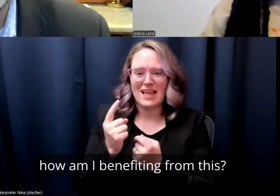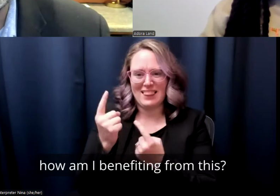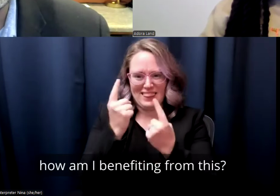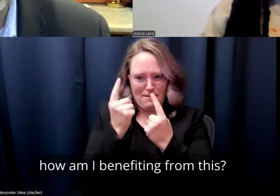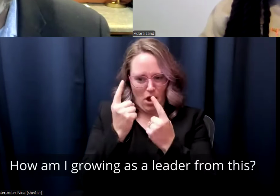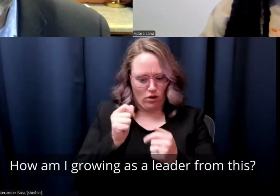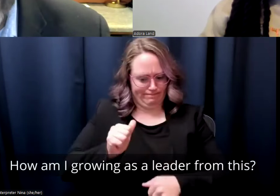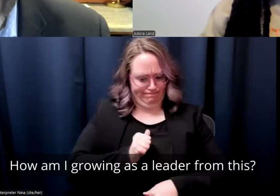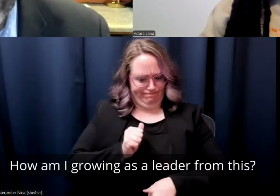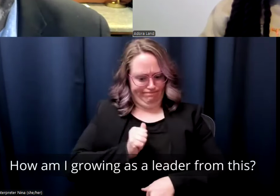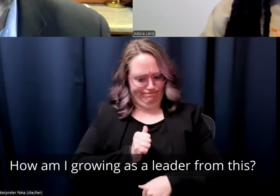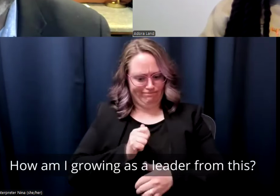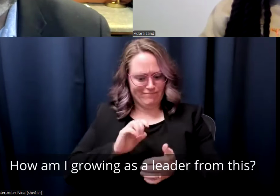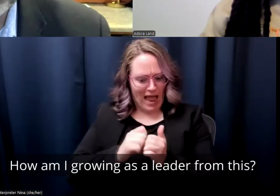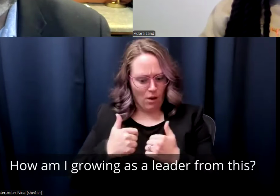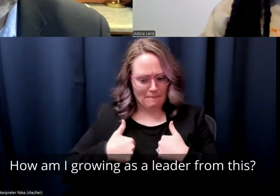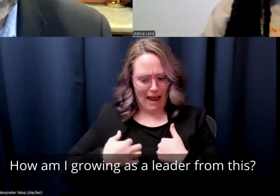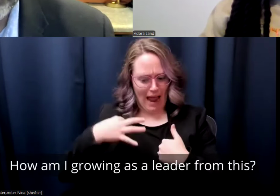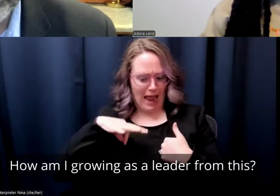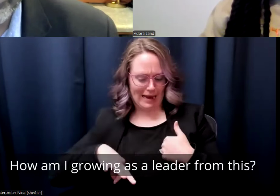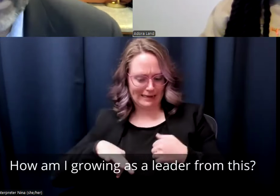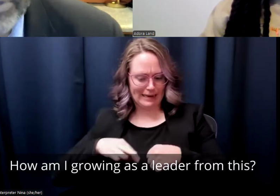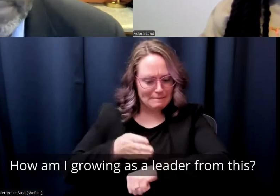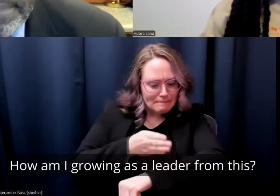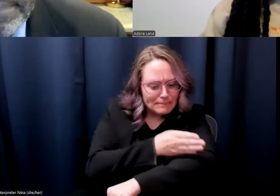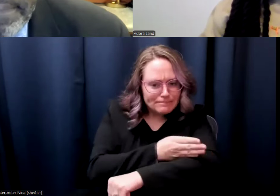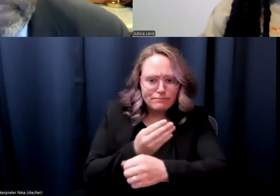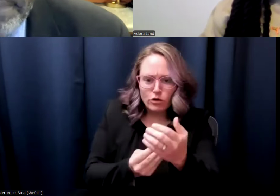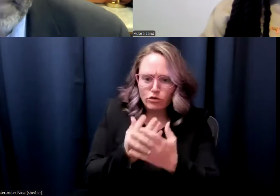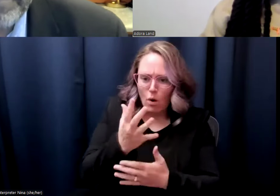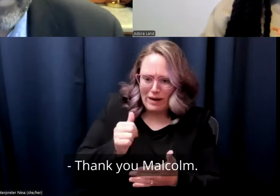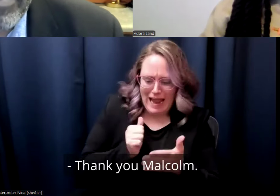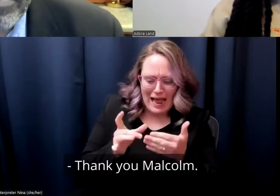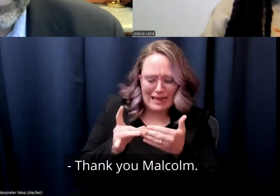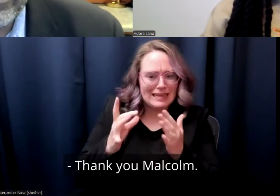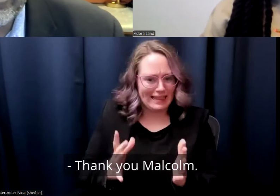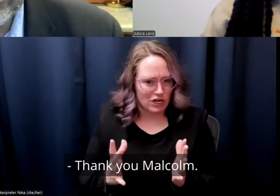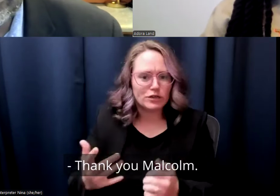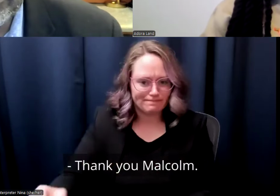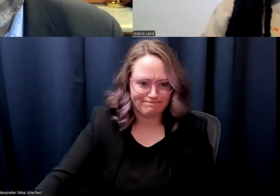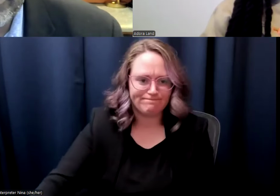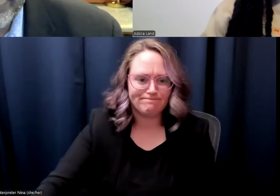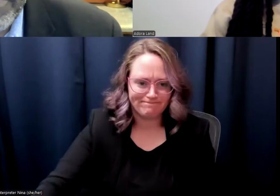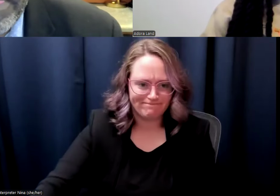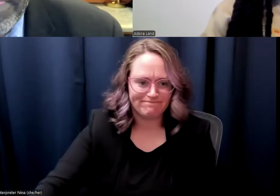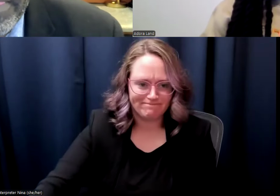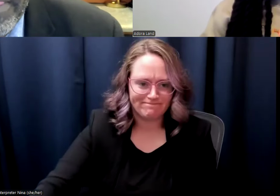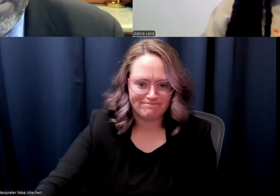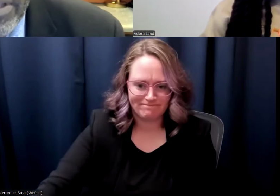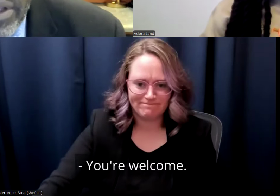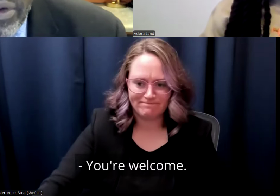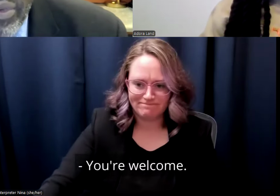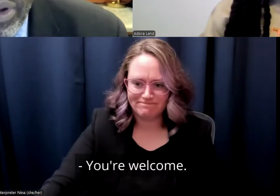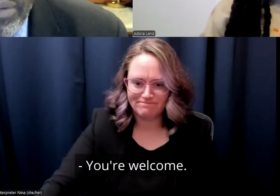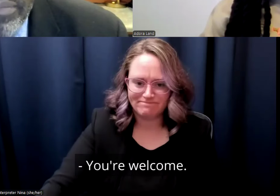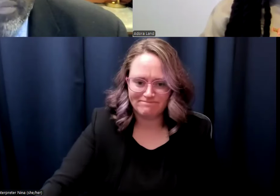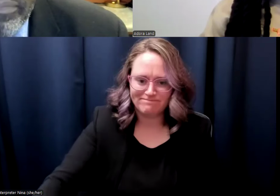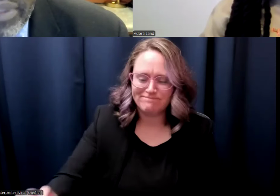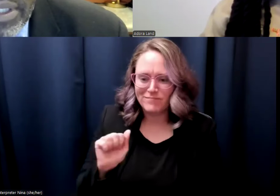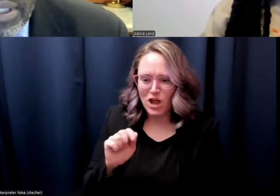benefiting from this? How am I growing as a leader from this? Thank you, Malcolm. You're